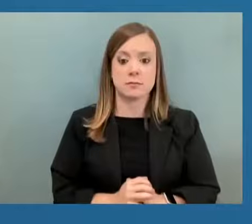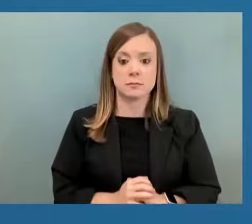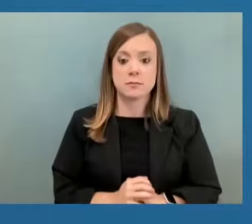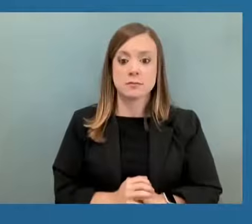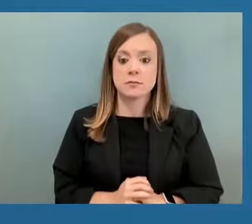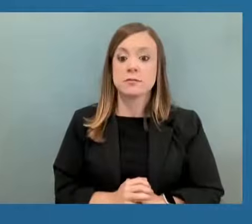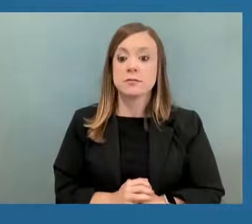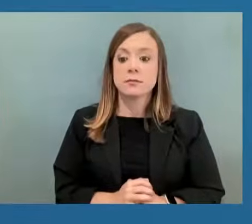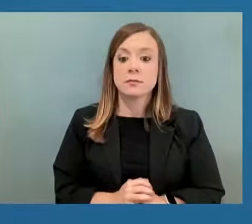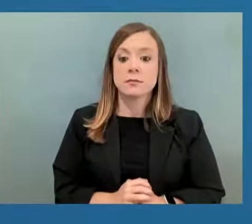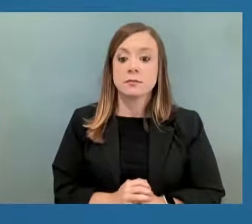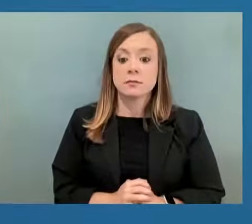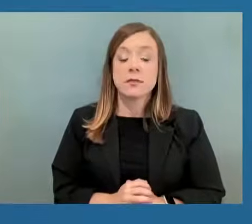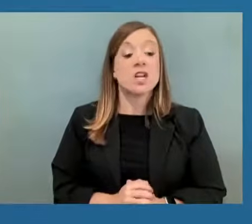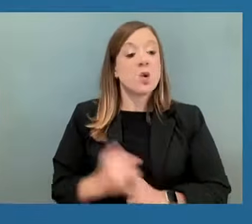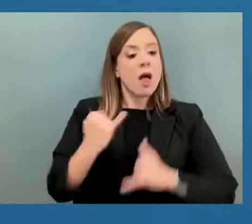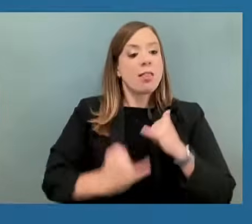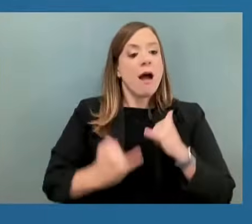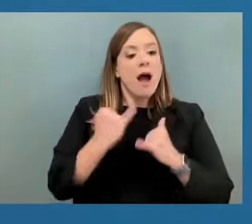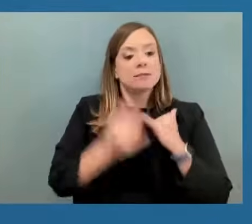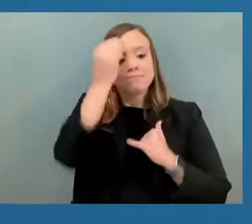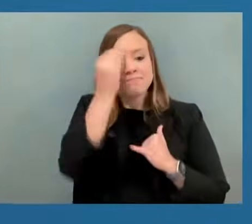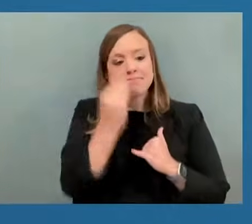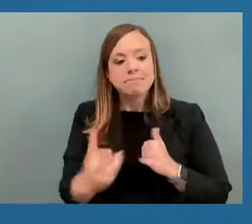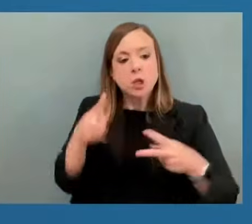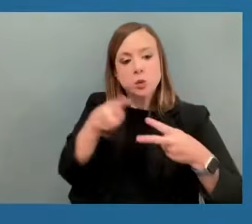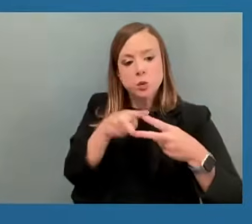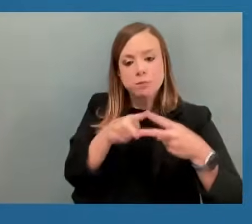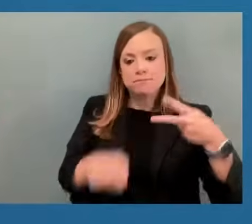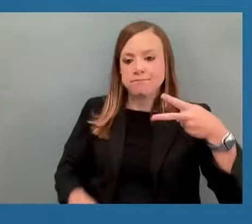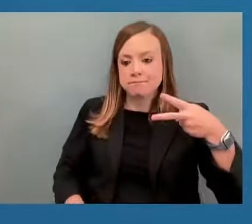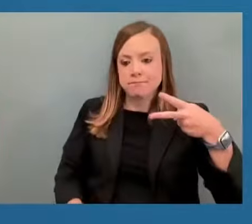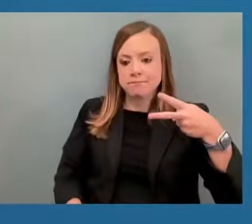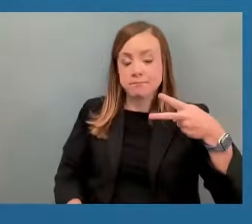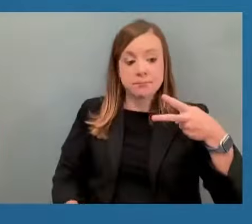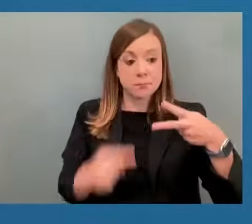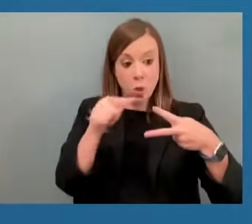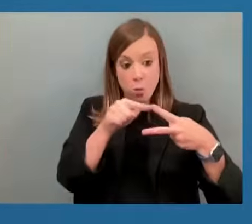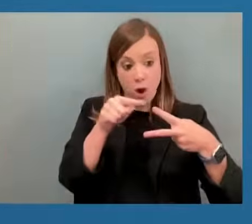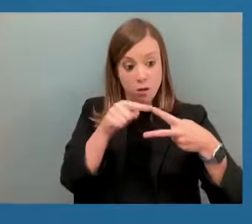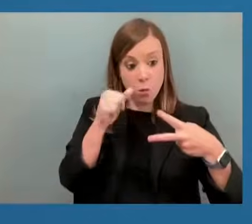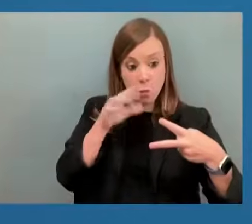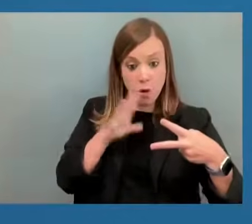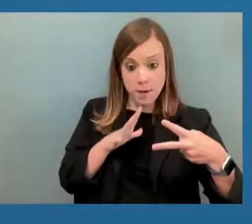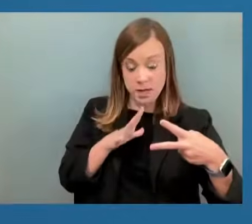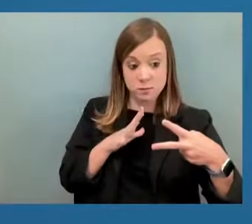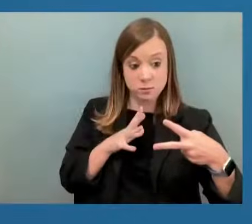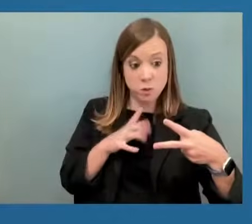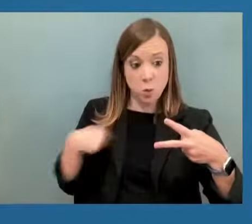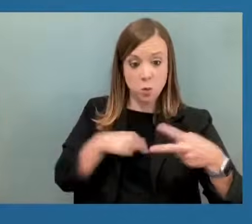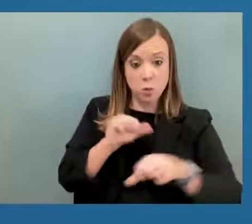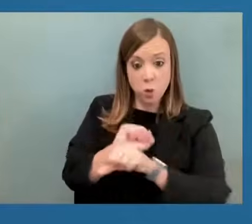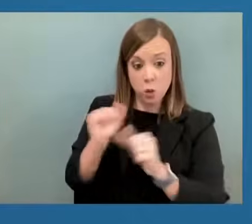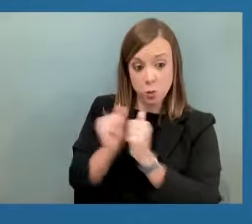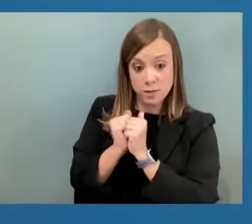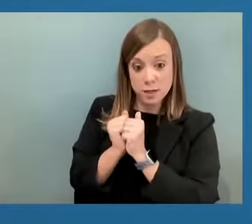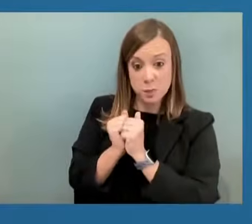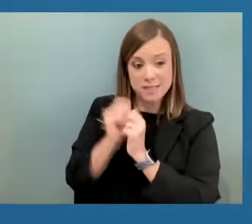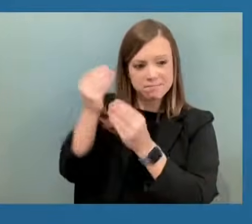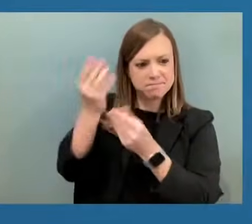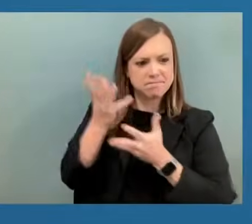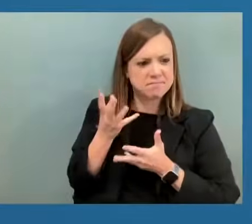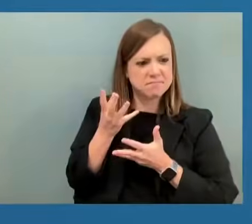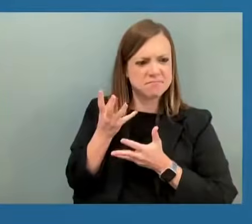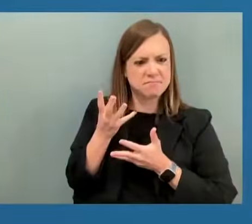And so lastly, I'll leave you with two things. One woman that we work with was telling us about what these sorts of things